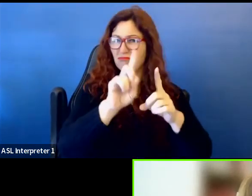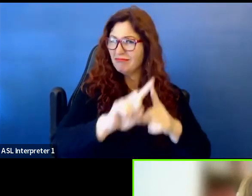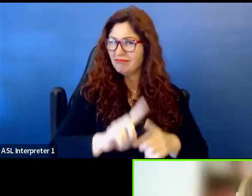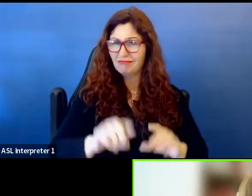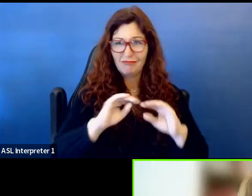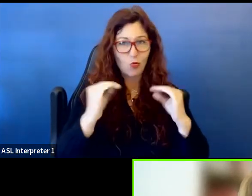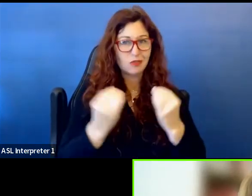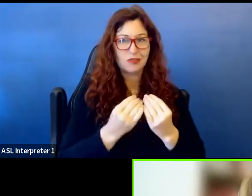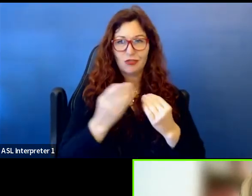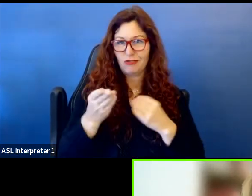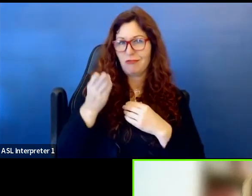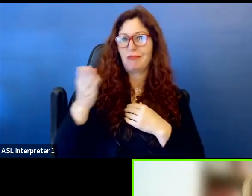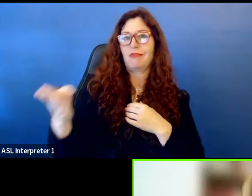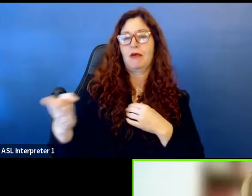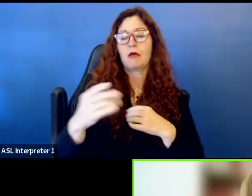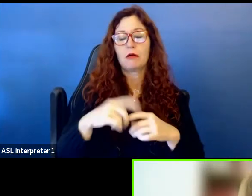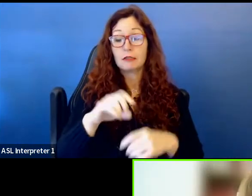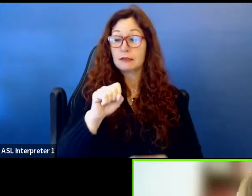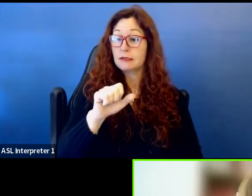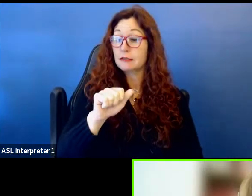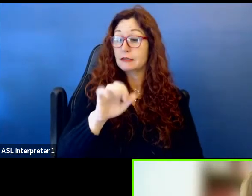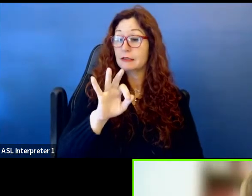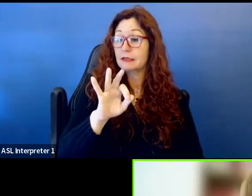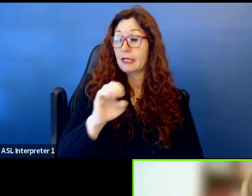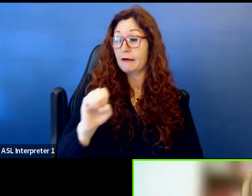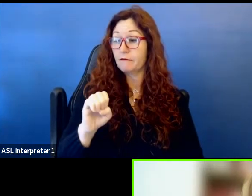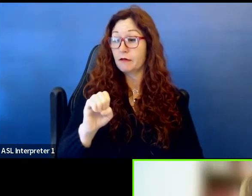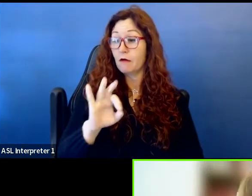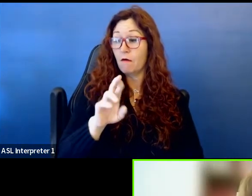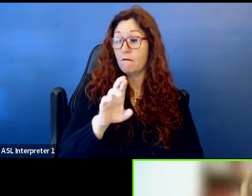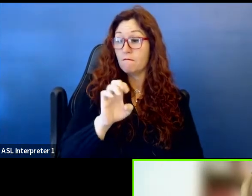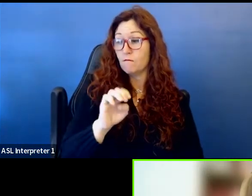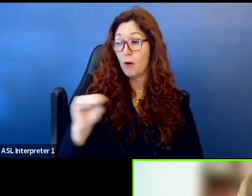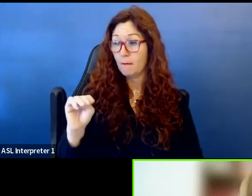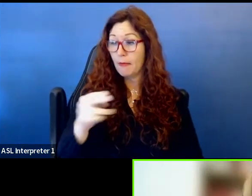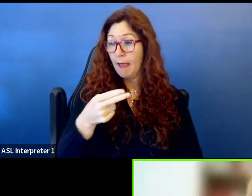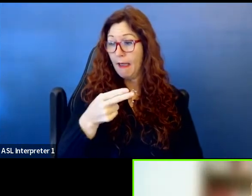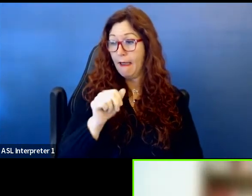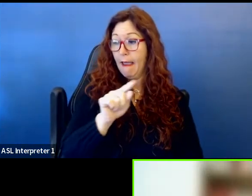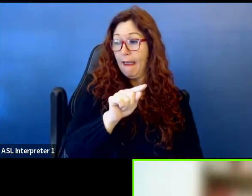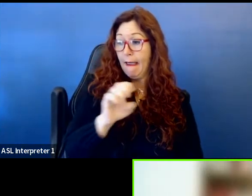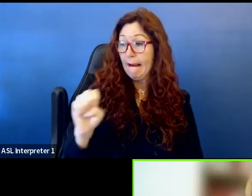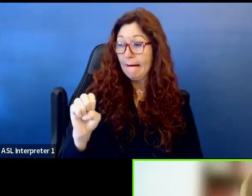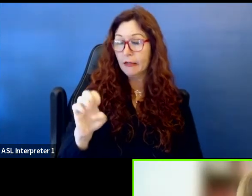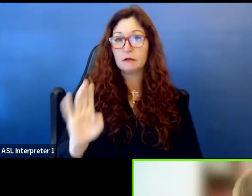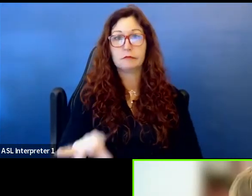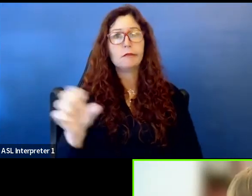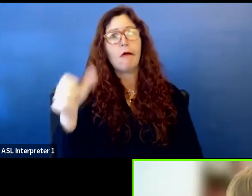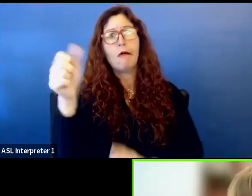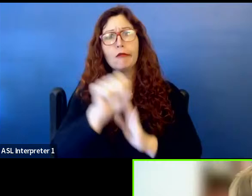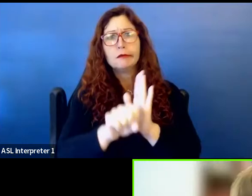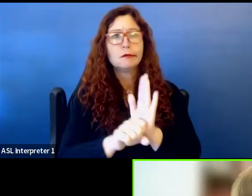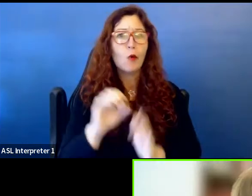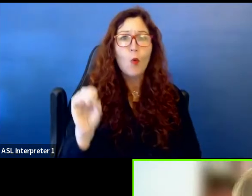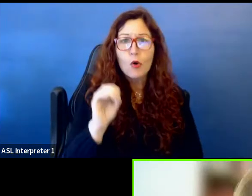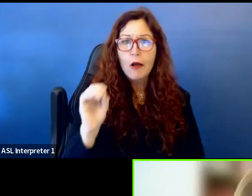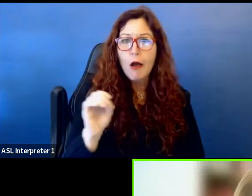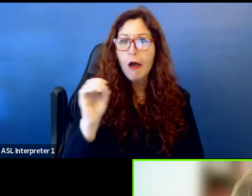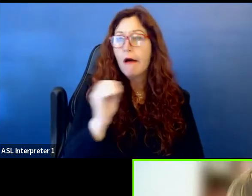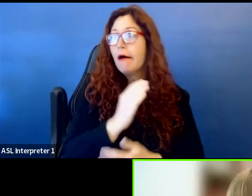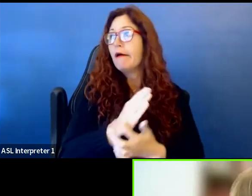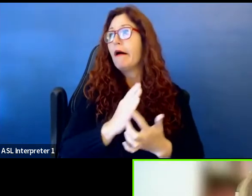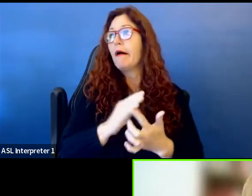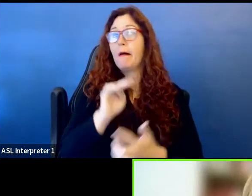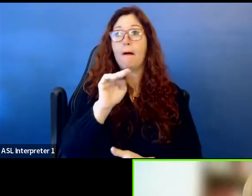initiatives that have been supported in massachusetts in oregon and seattle in